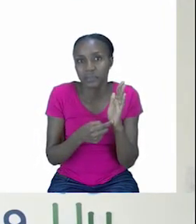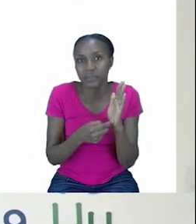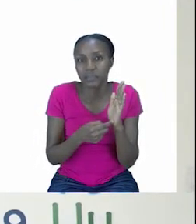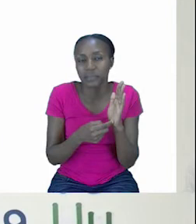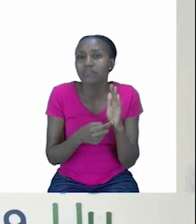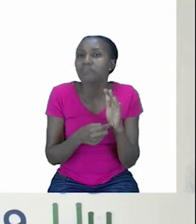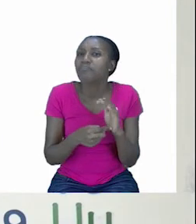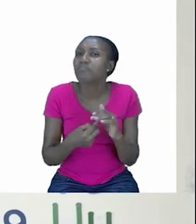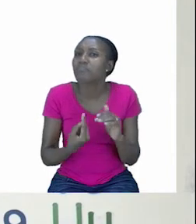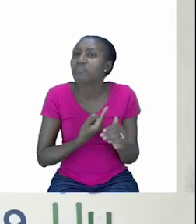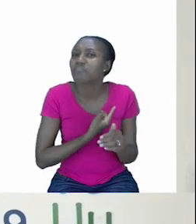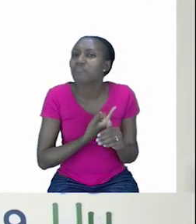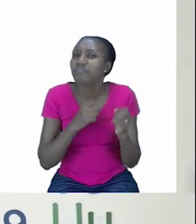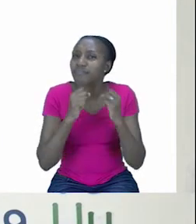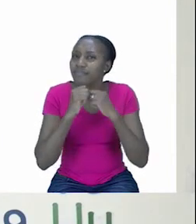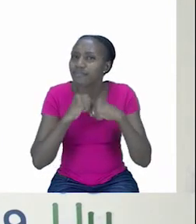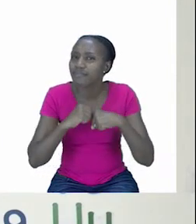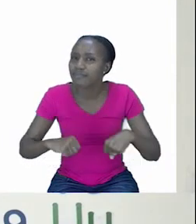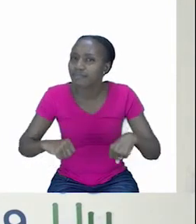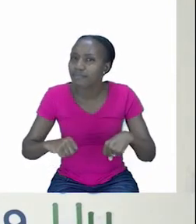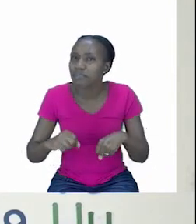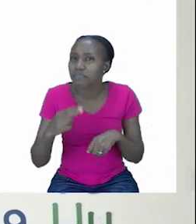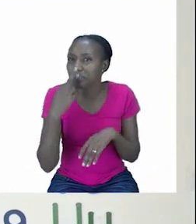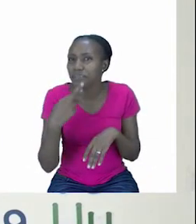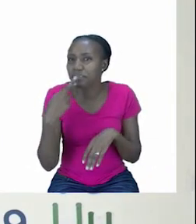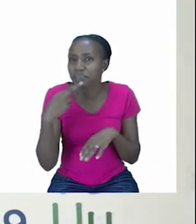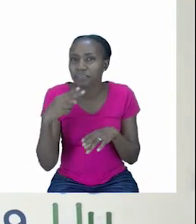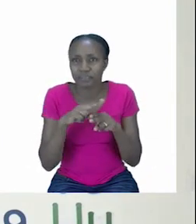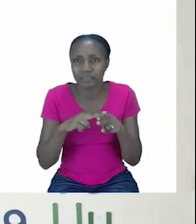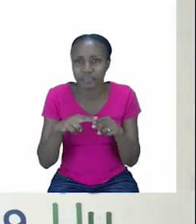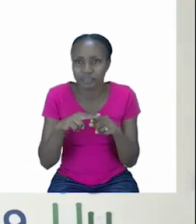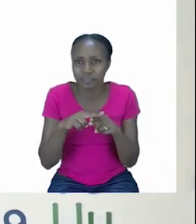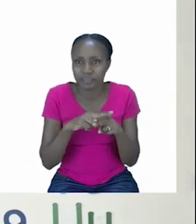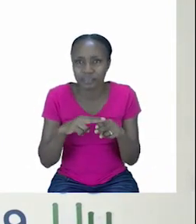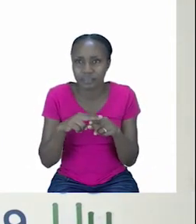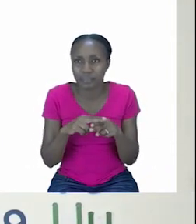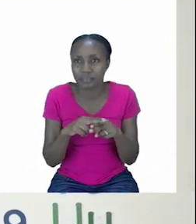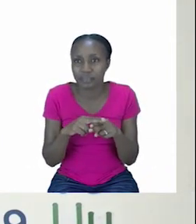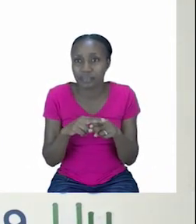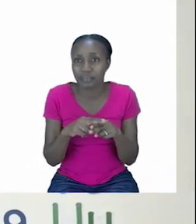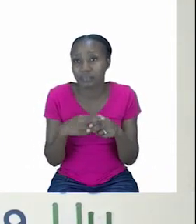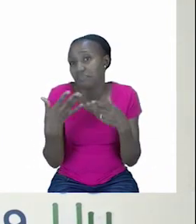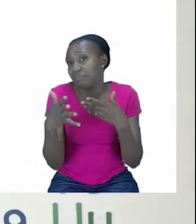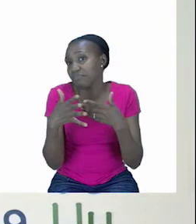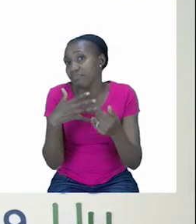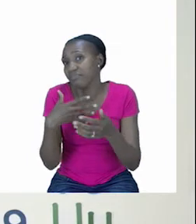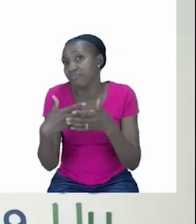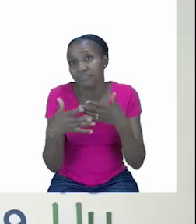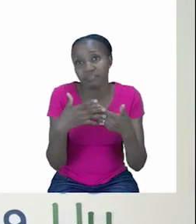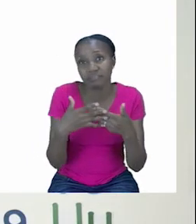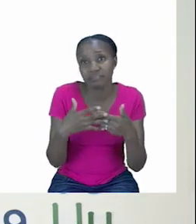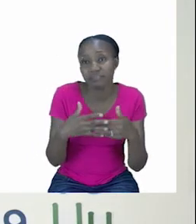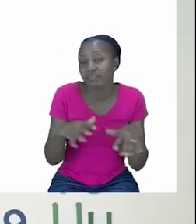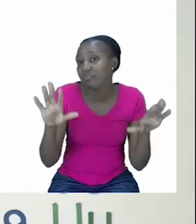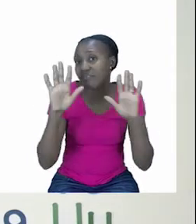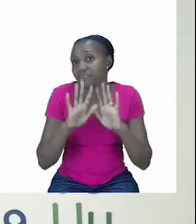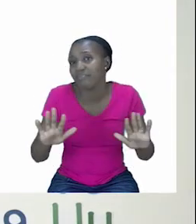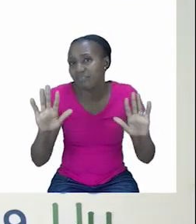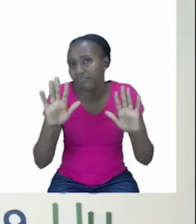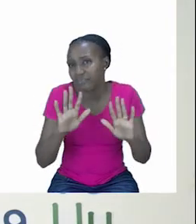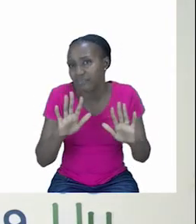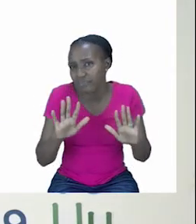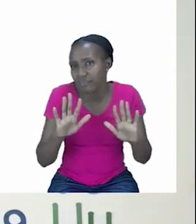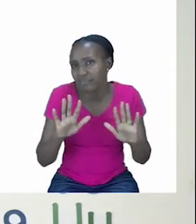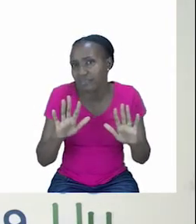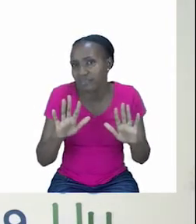to use red. You can use any other color as well as any other